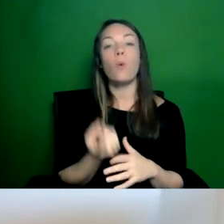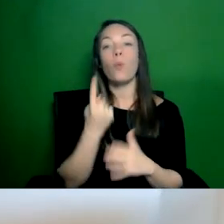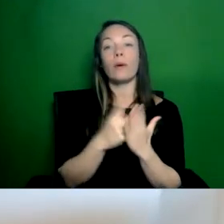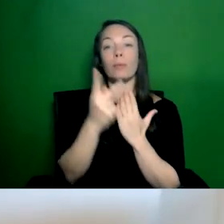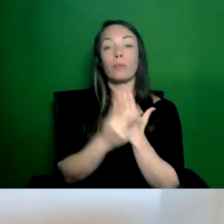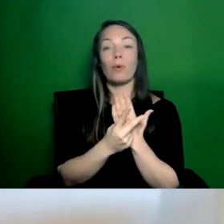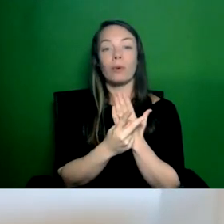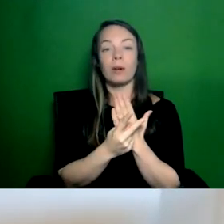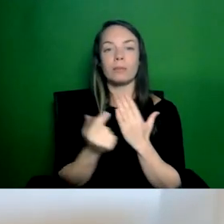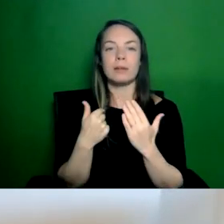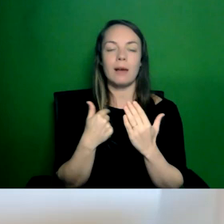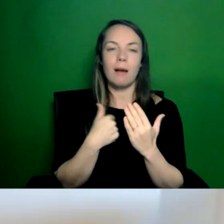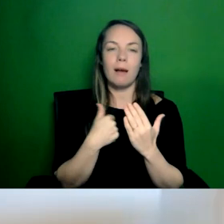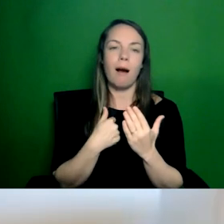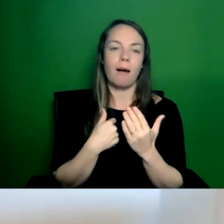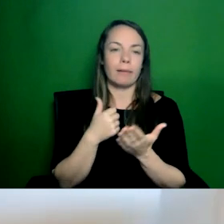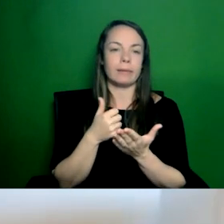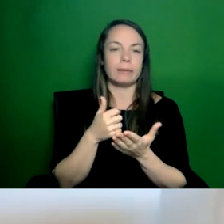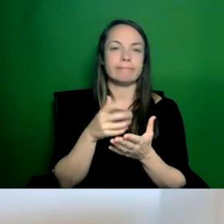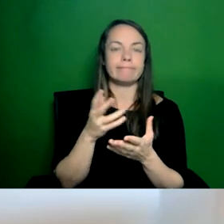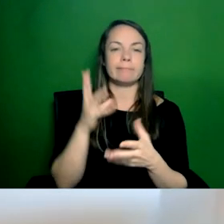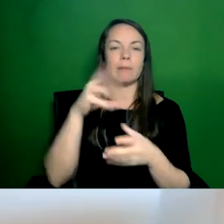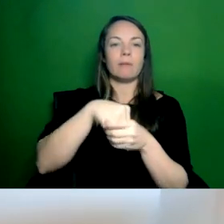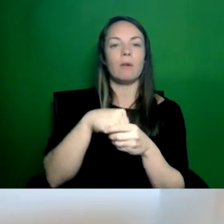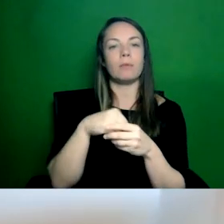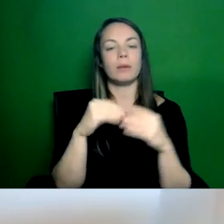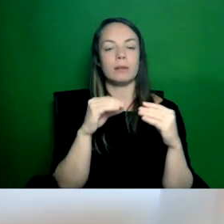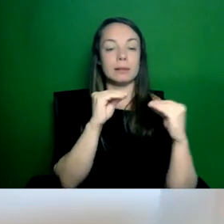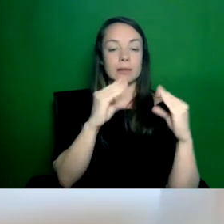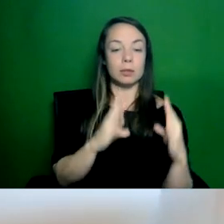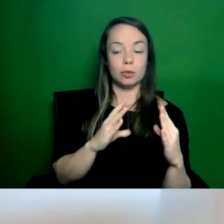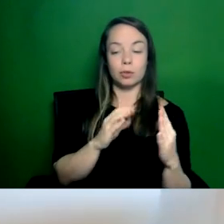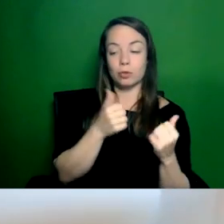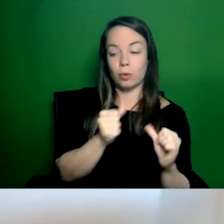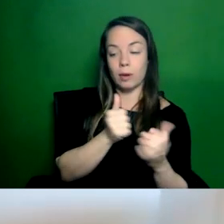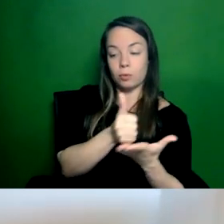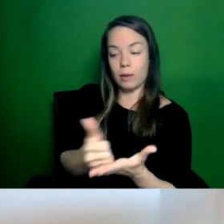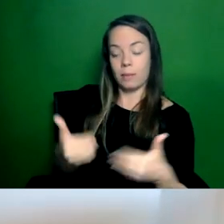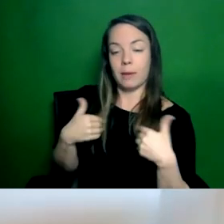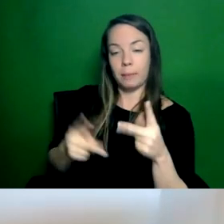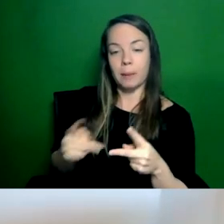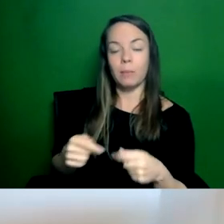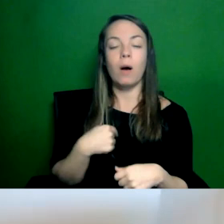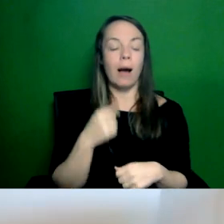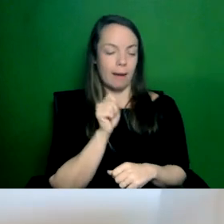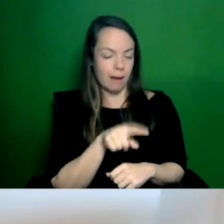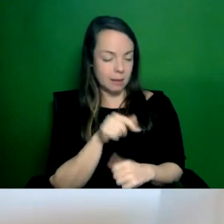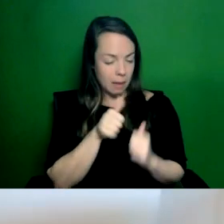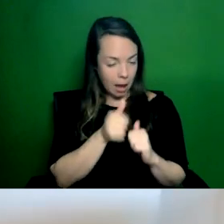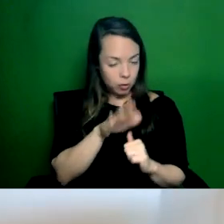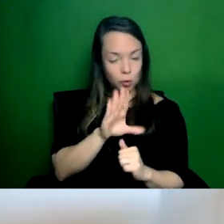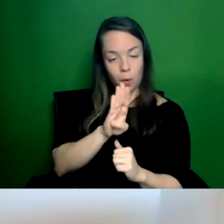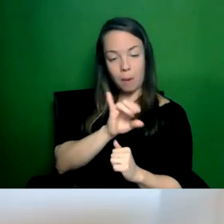facilitate for teachers on how to work with young people, and it's like, the question is, how does your bias impact yourself? Well,